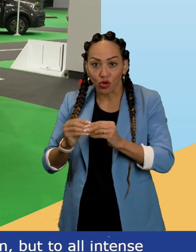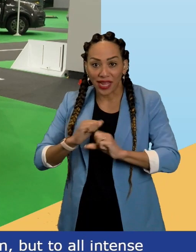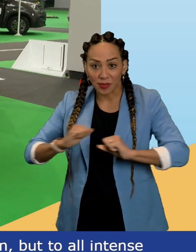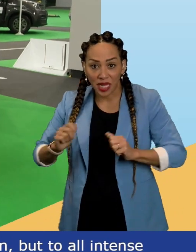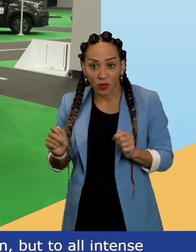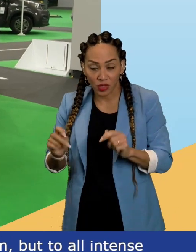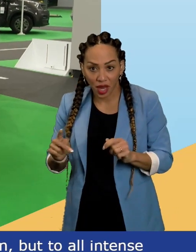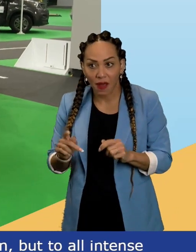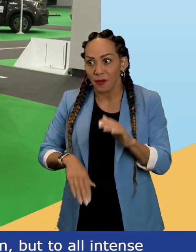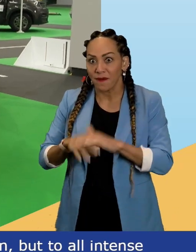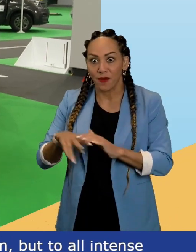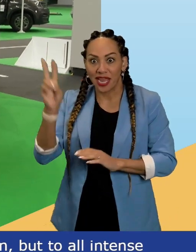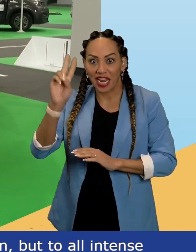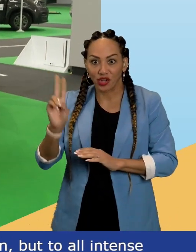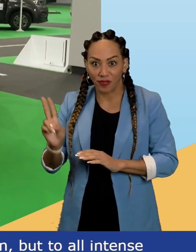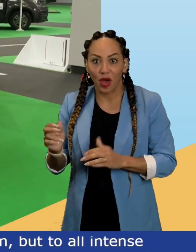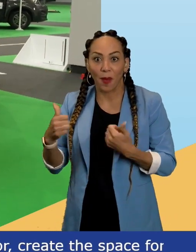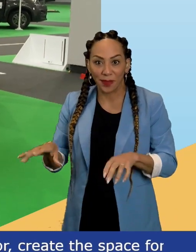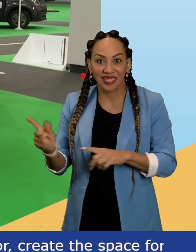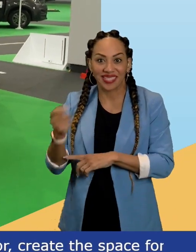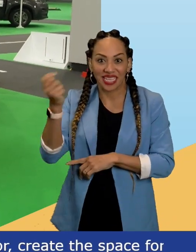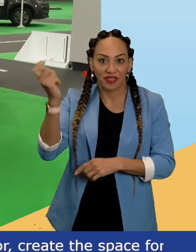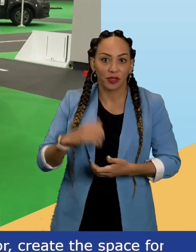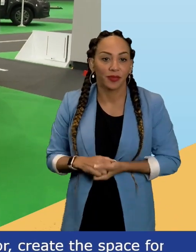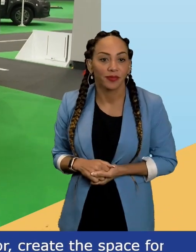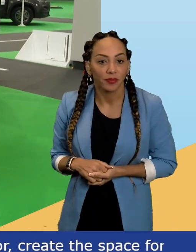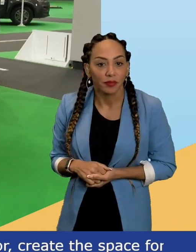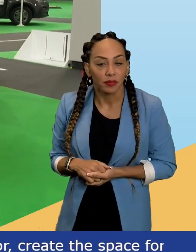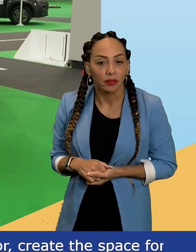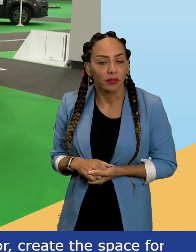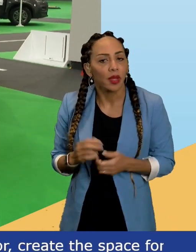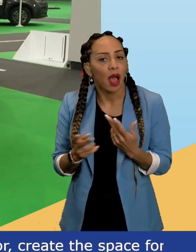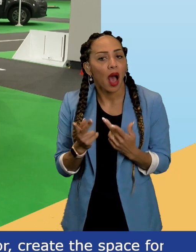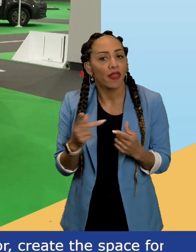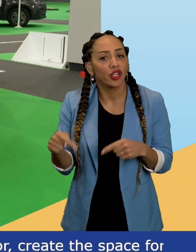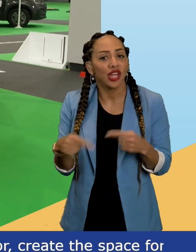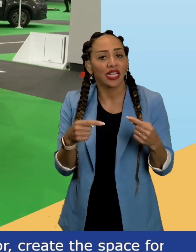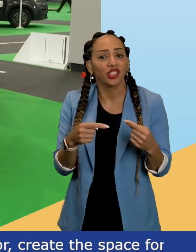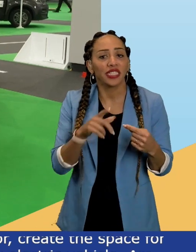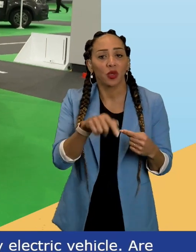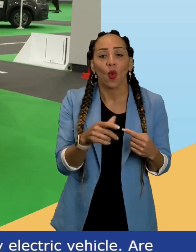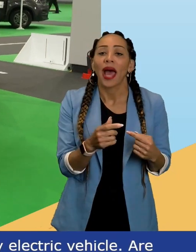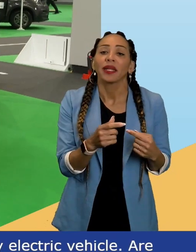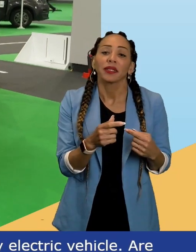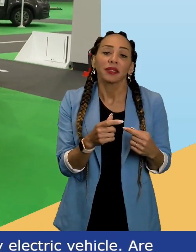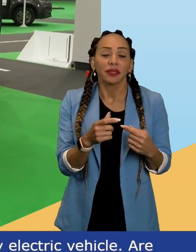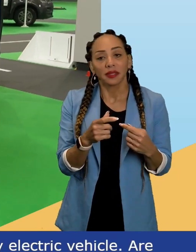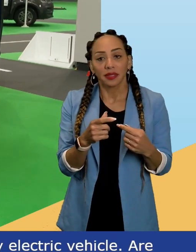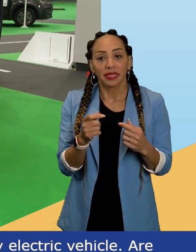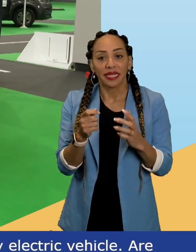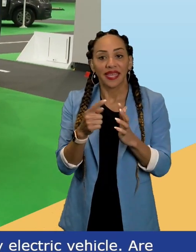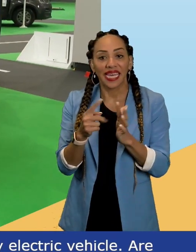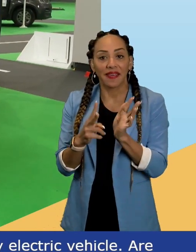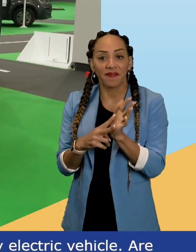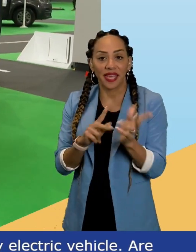vehicle. Are there any other challenges when converting an EV? Apart from that, realistically, it's the